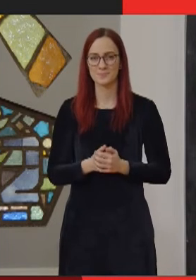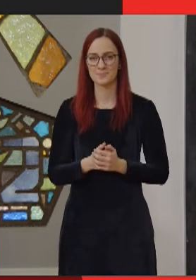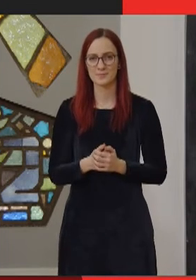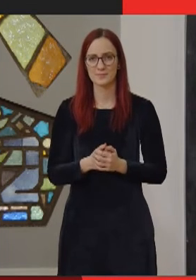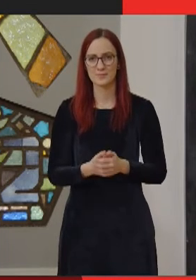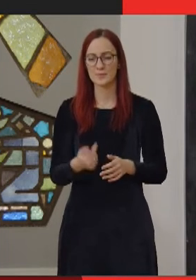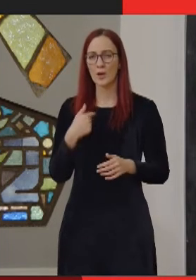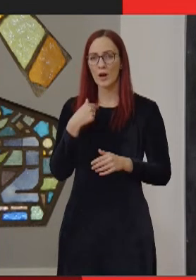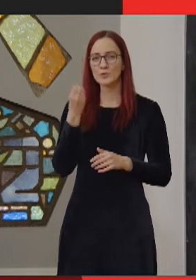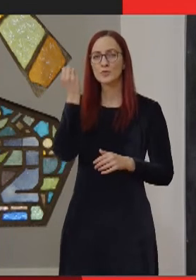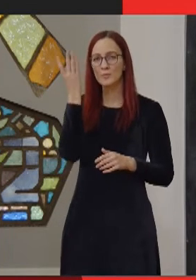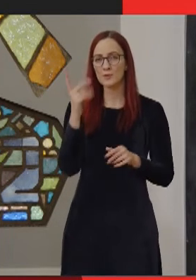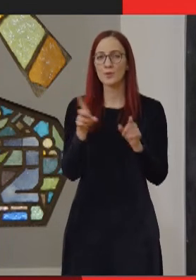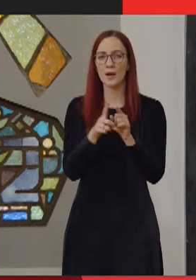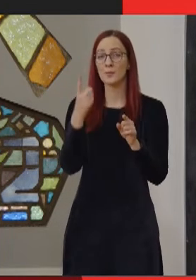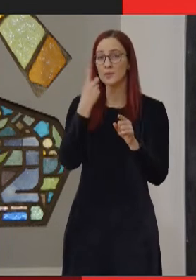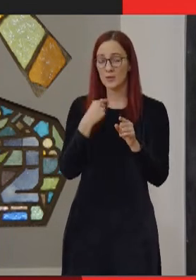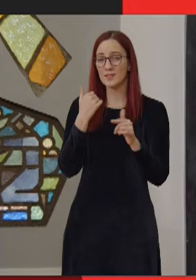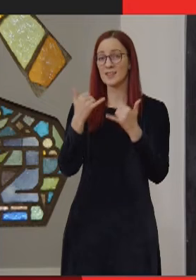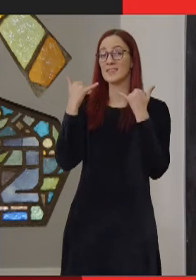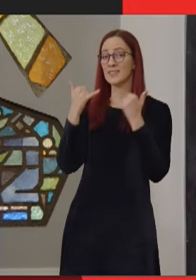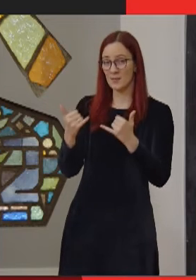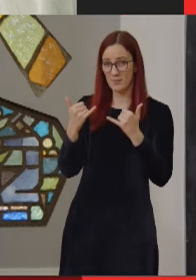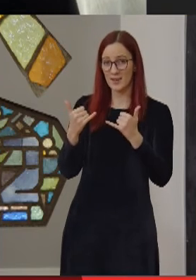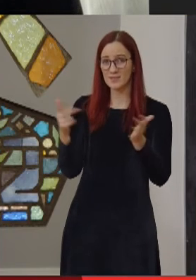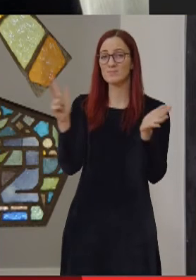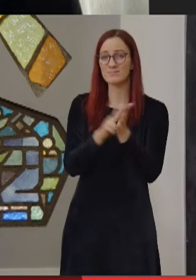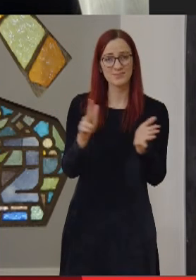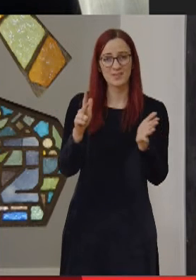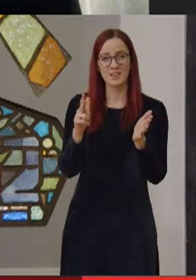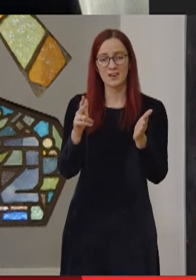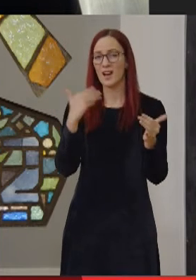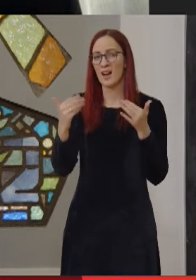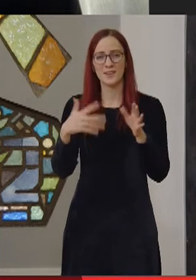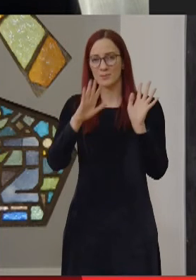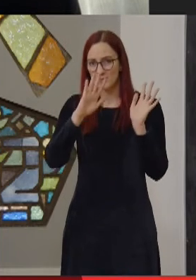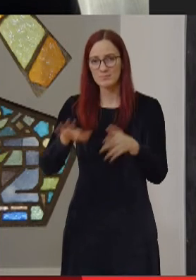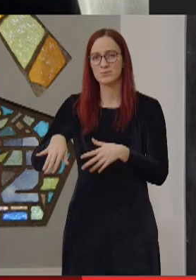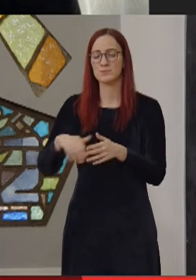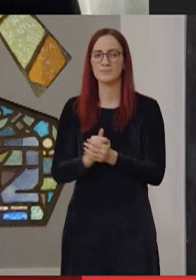correctly that they have to ratify the convention. So it's now or never.